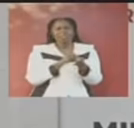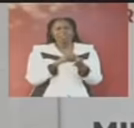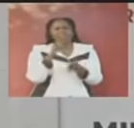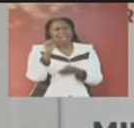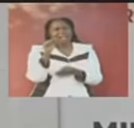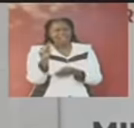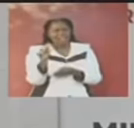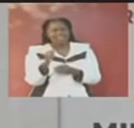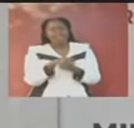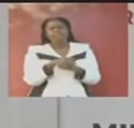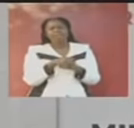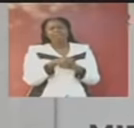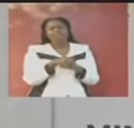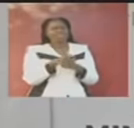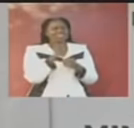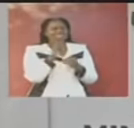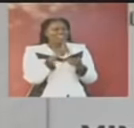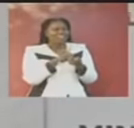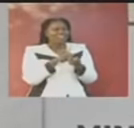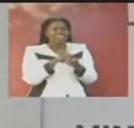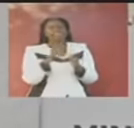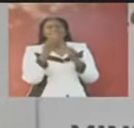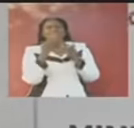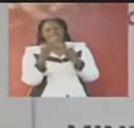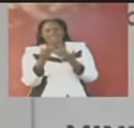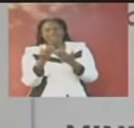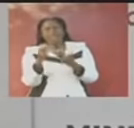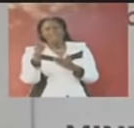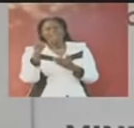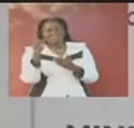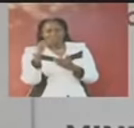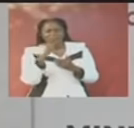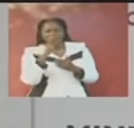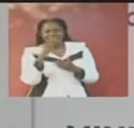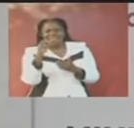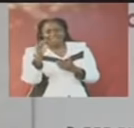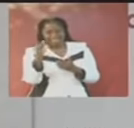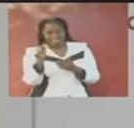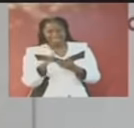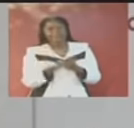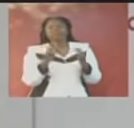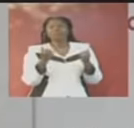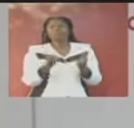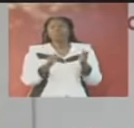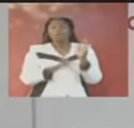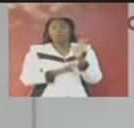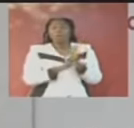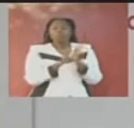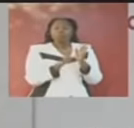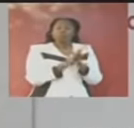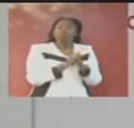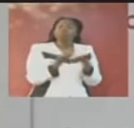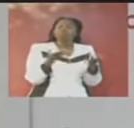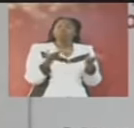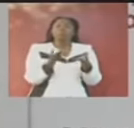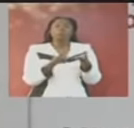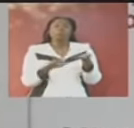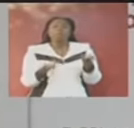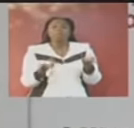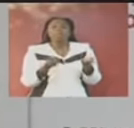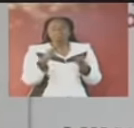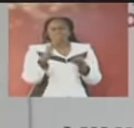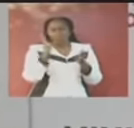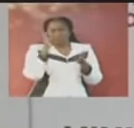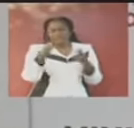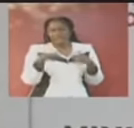my colleague, Mr. Siram Singh. Today, we're going to go through the epidemiologic update, and we begin with the usual slides showing